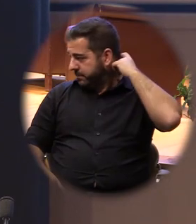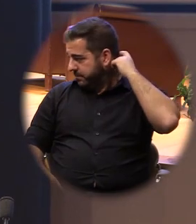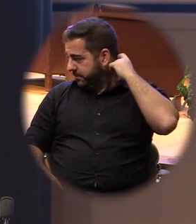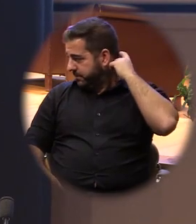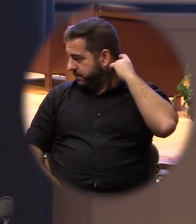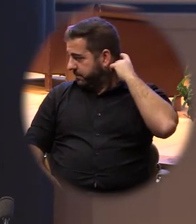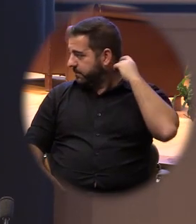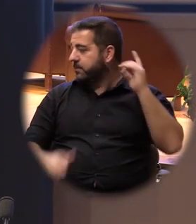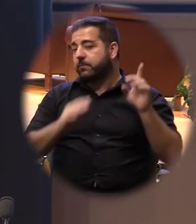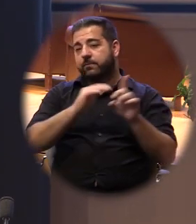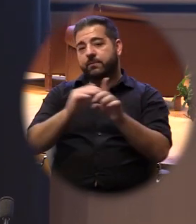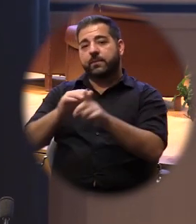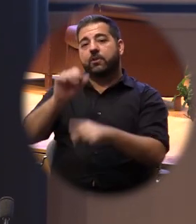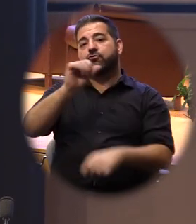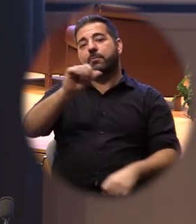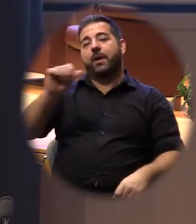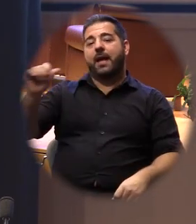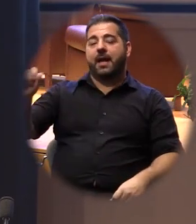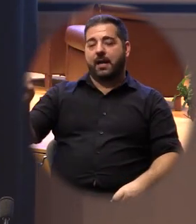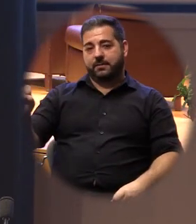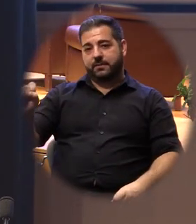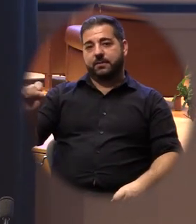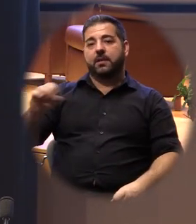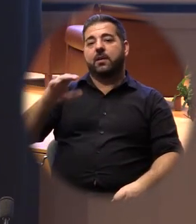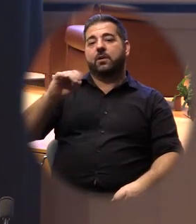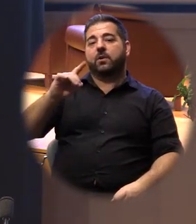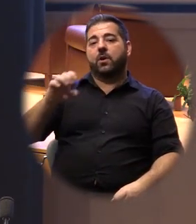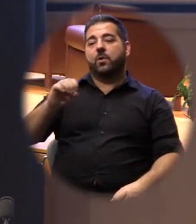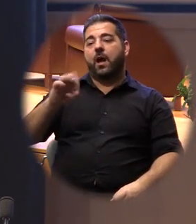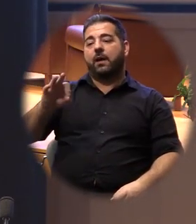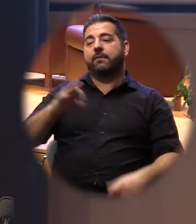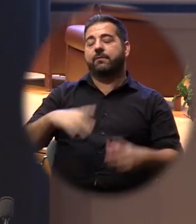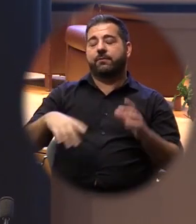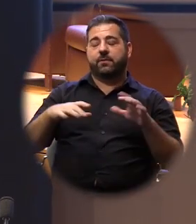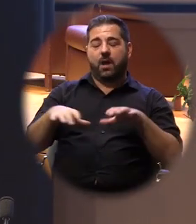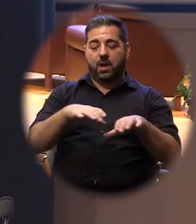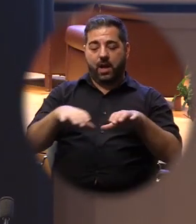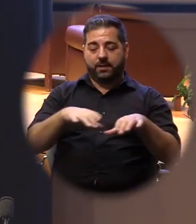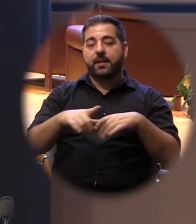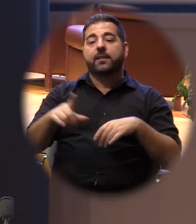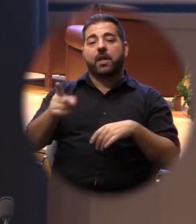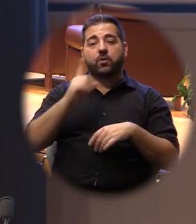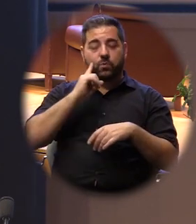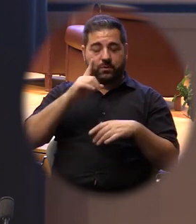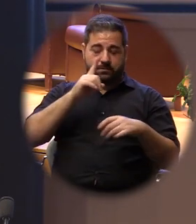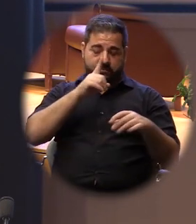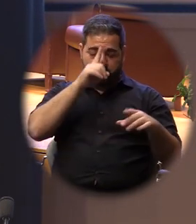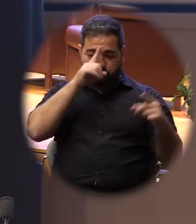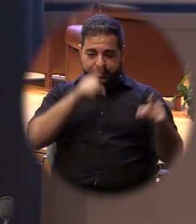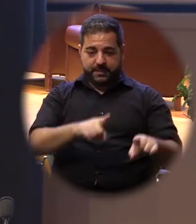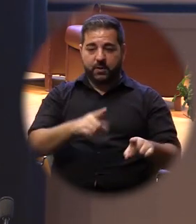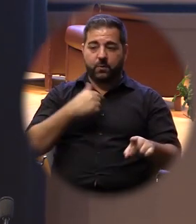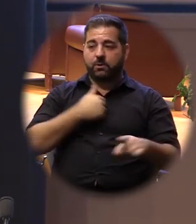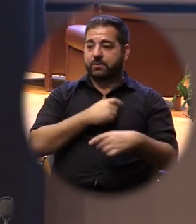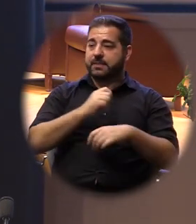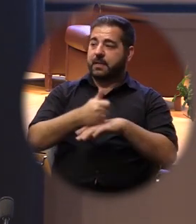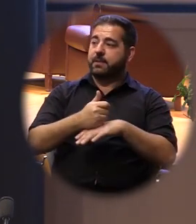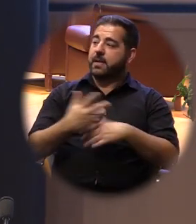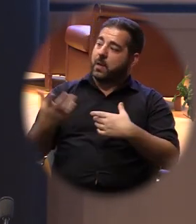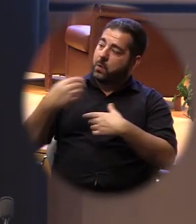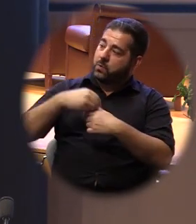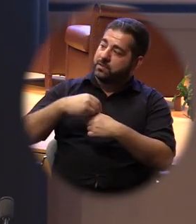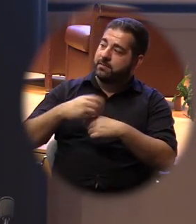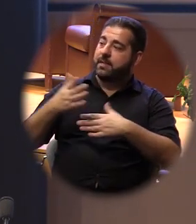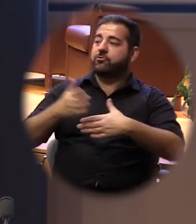of the AAAS Code of Conduct to which you agreed when registering, and you can find linked in your program. We want to create an inclusive